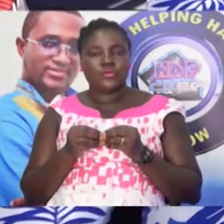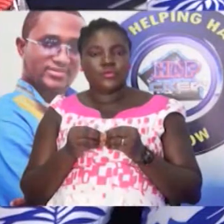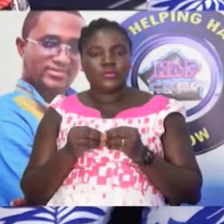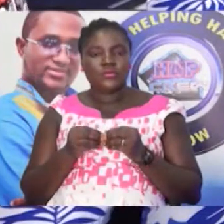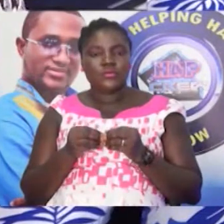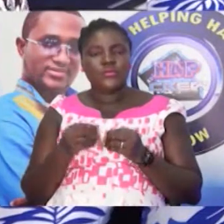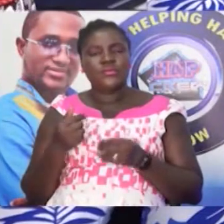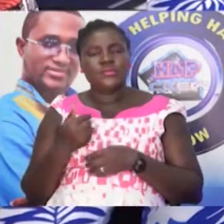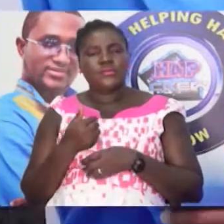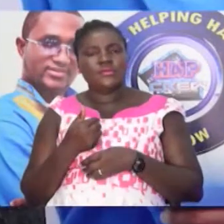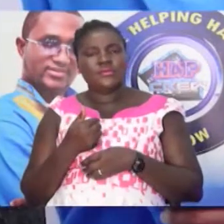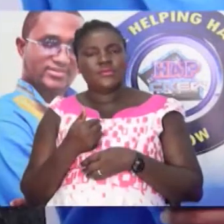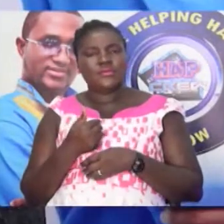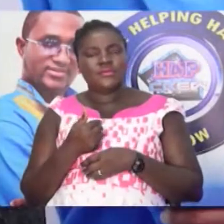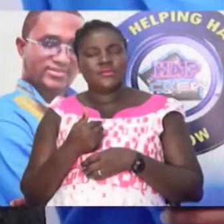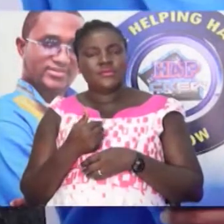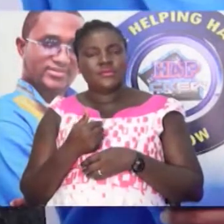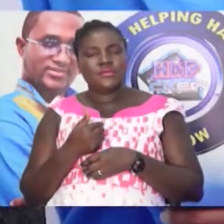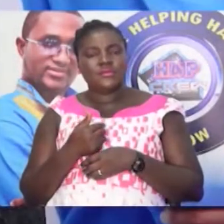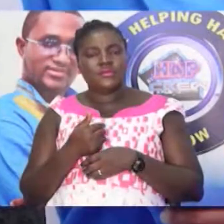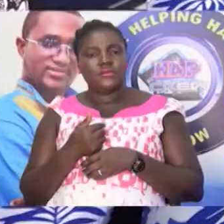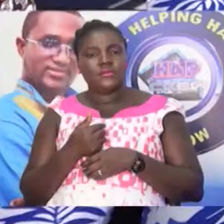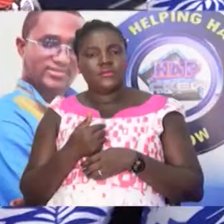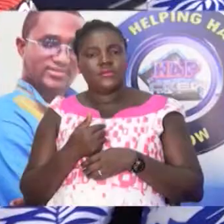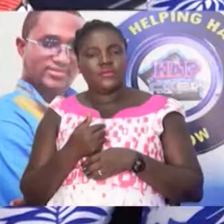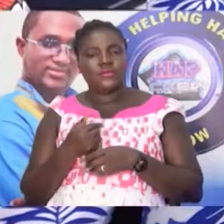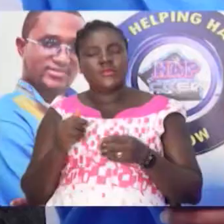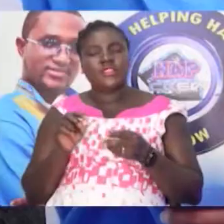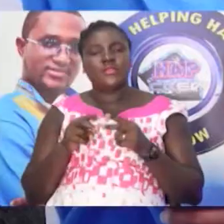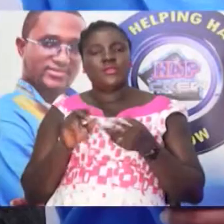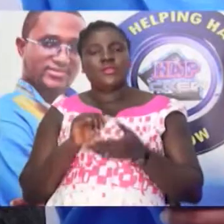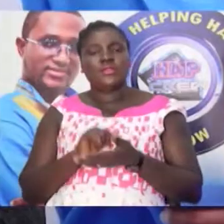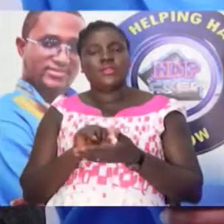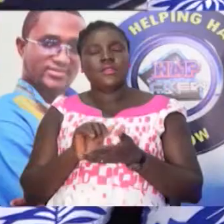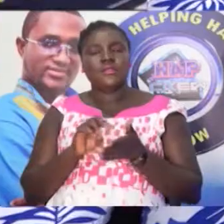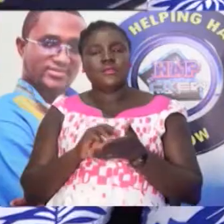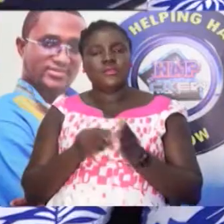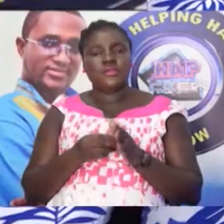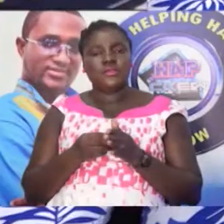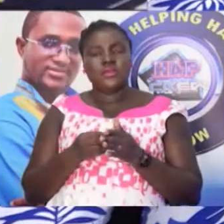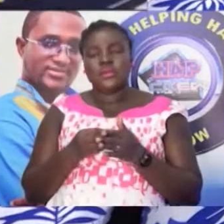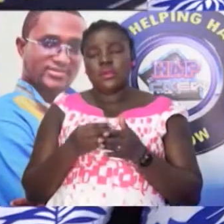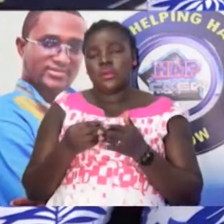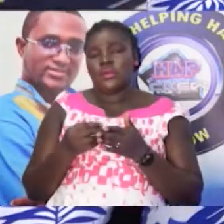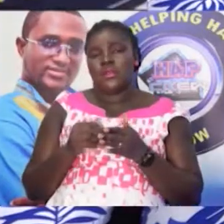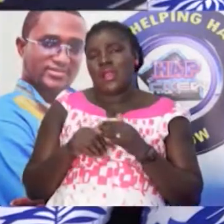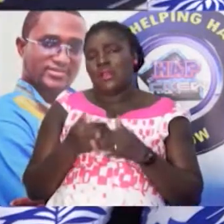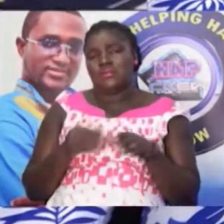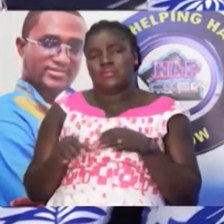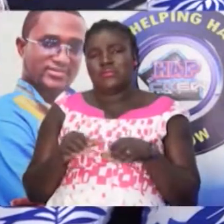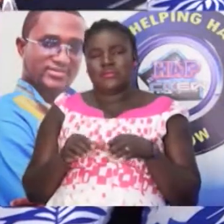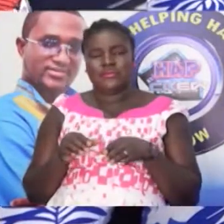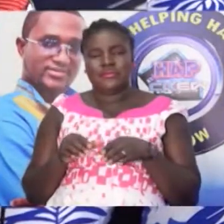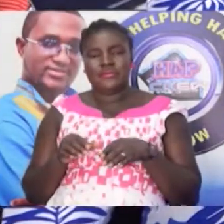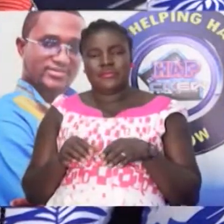my neuro disorder is basically hard to do with mobility. Okay. Okay. So that means that much